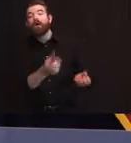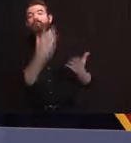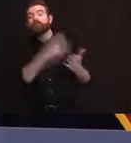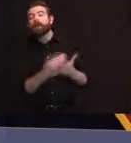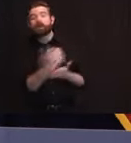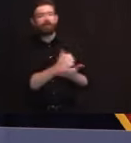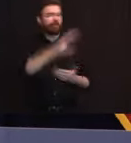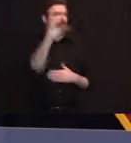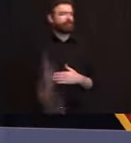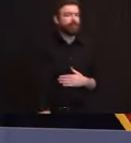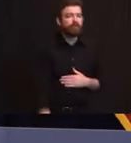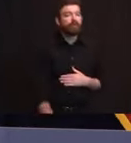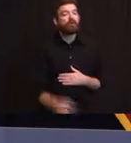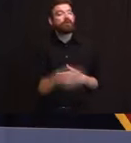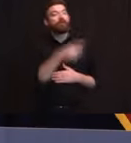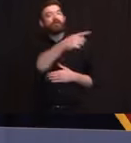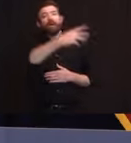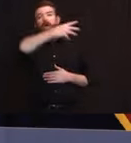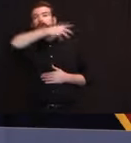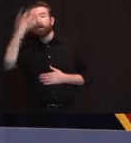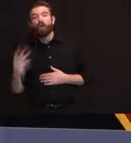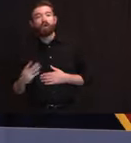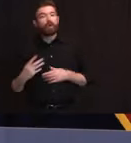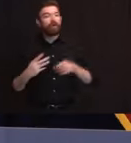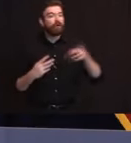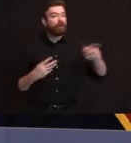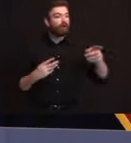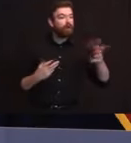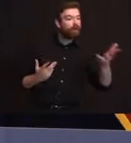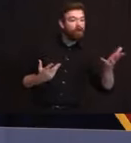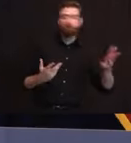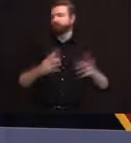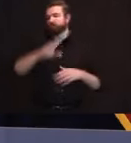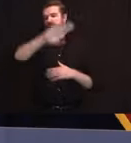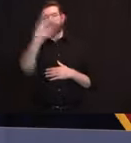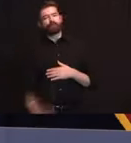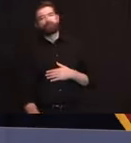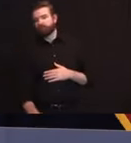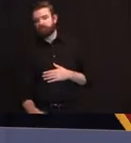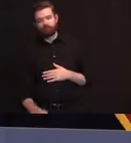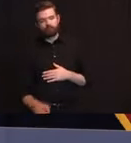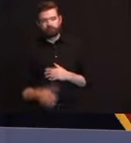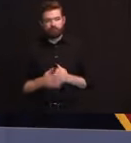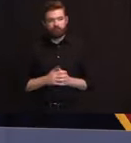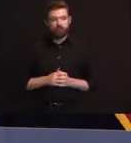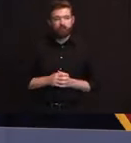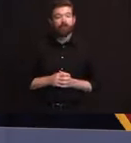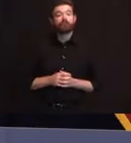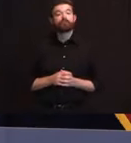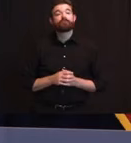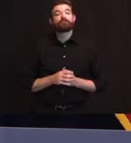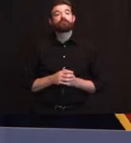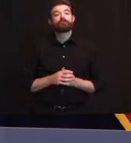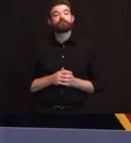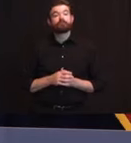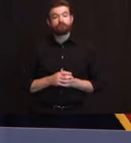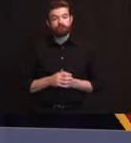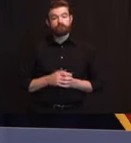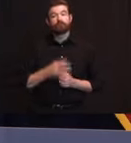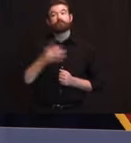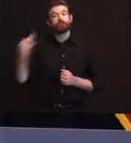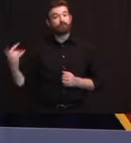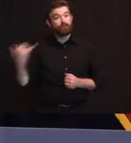call. Your participation in the process is essential to containing the virus in our state.